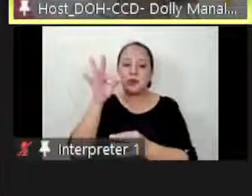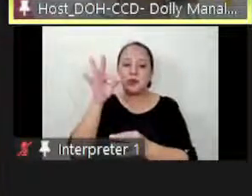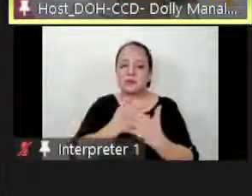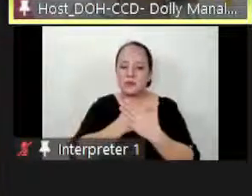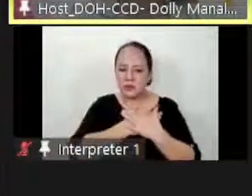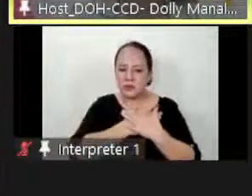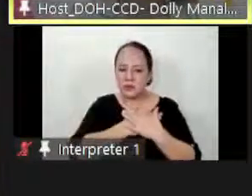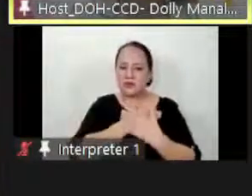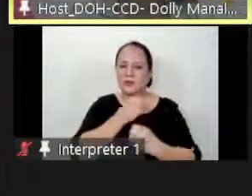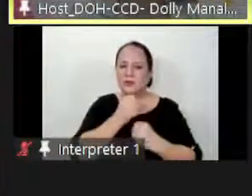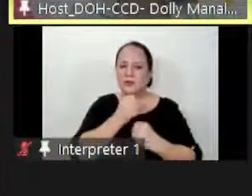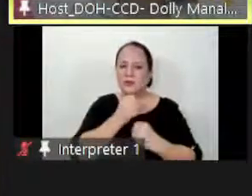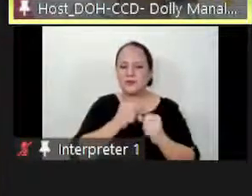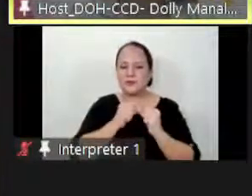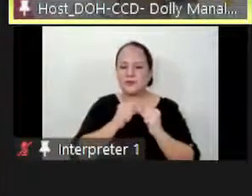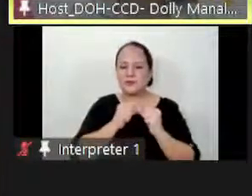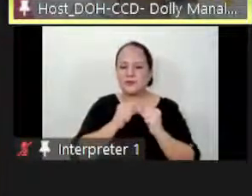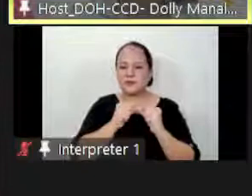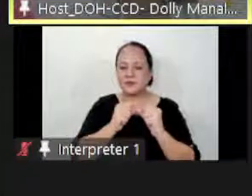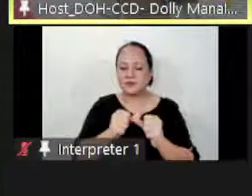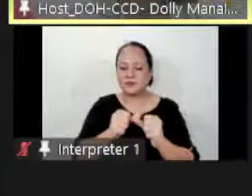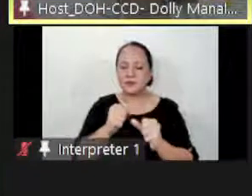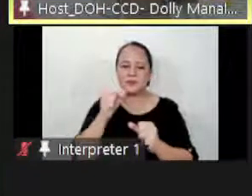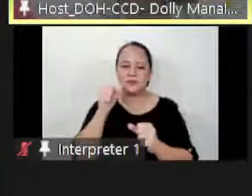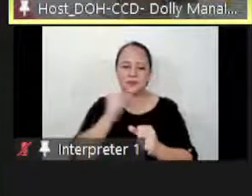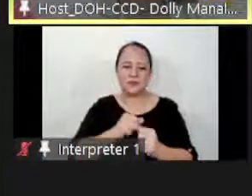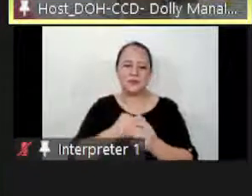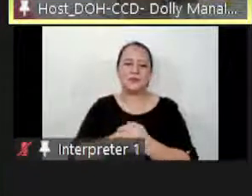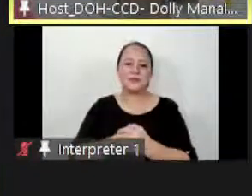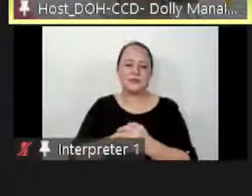compassion, sacrifice, and endurance.